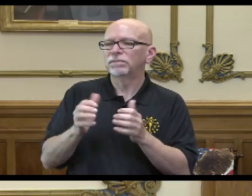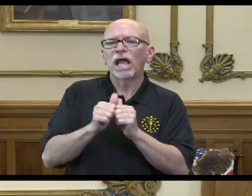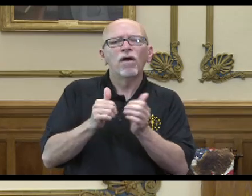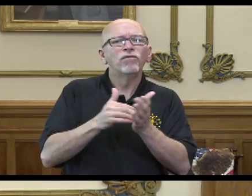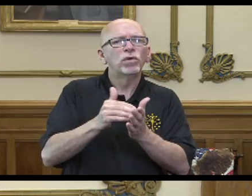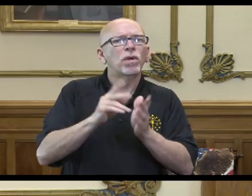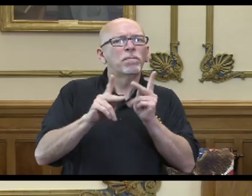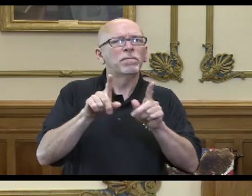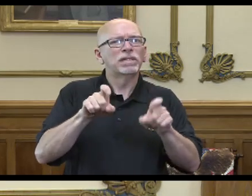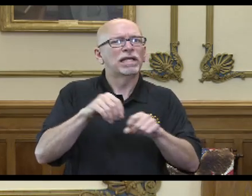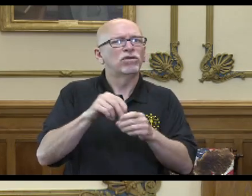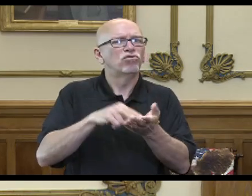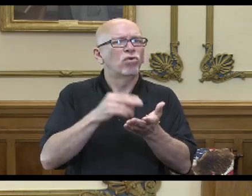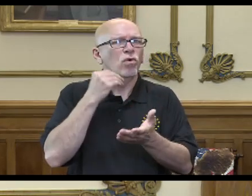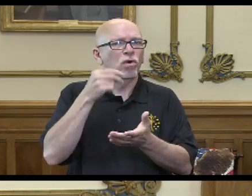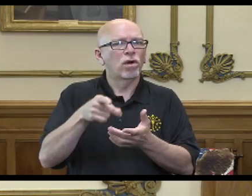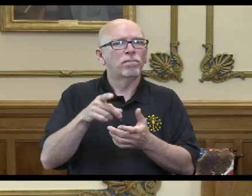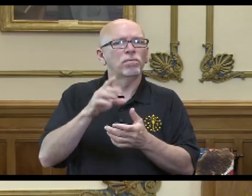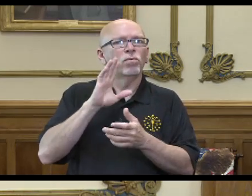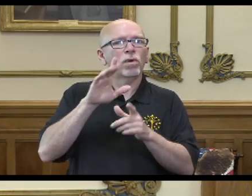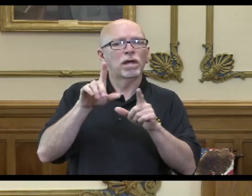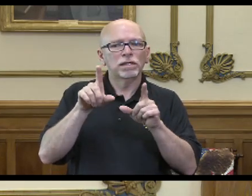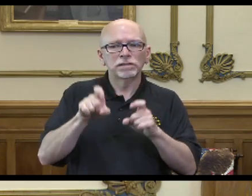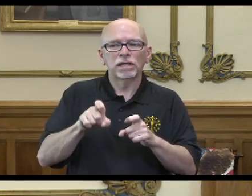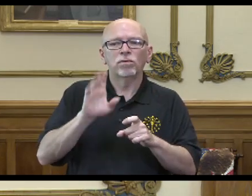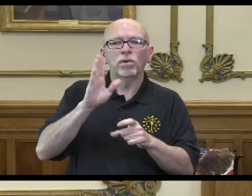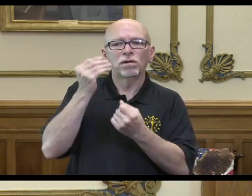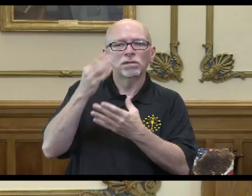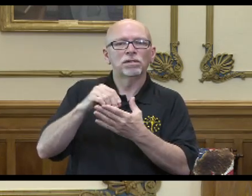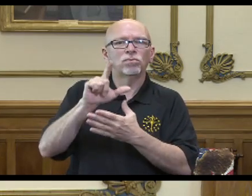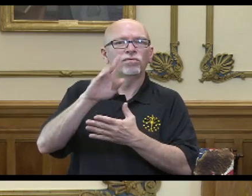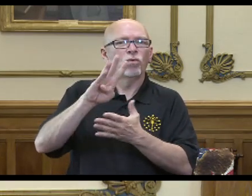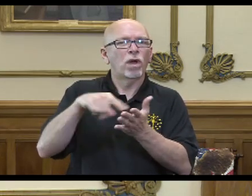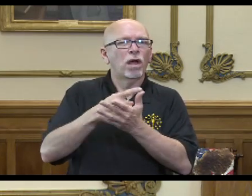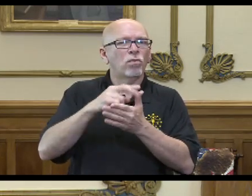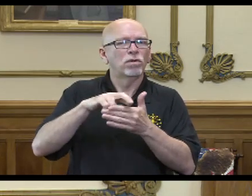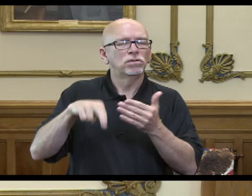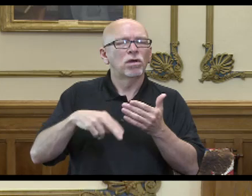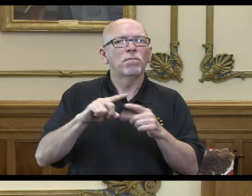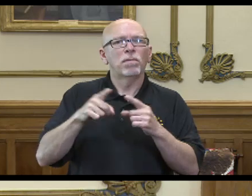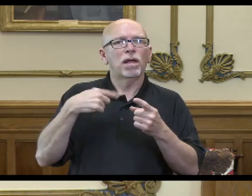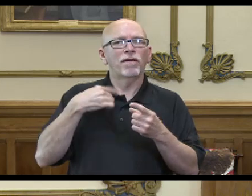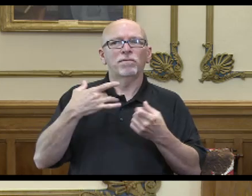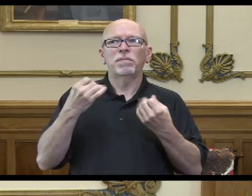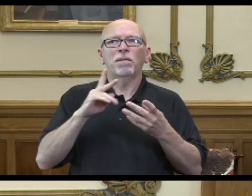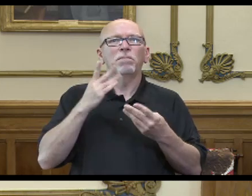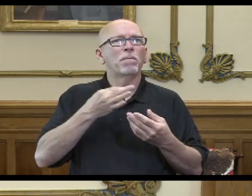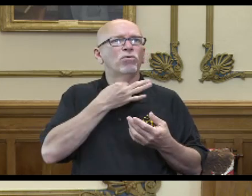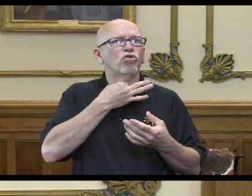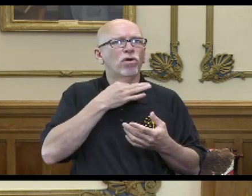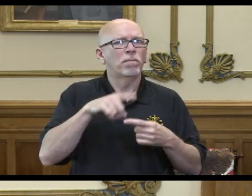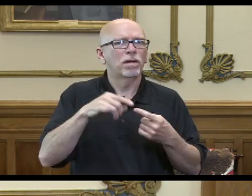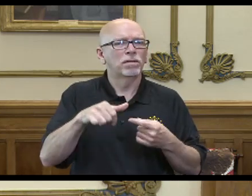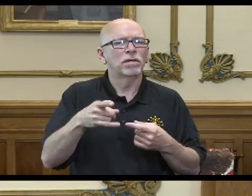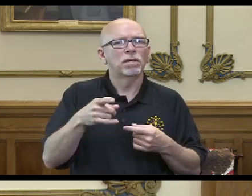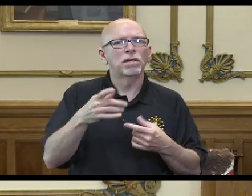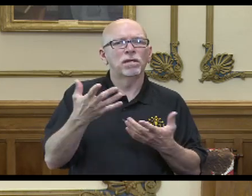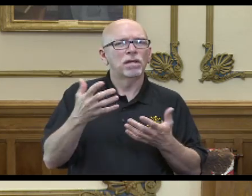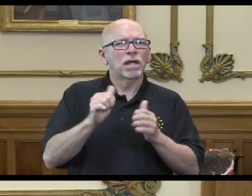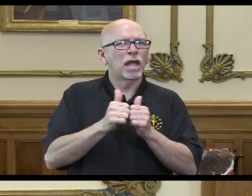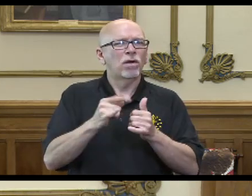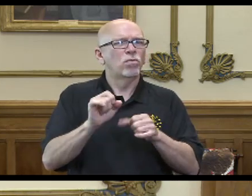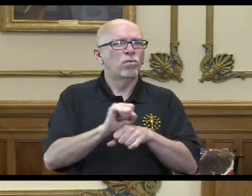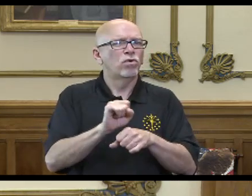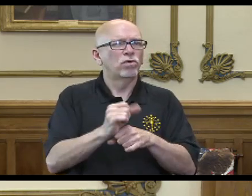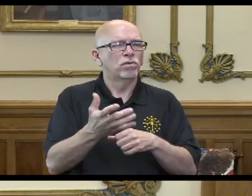people tested in the nursing home? They'll test her, they said they'll know in 24 hours, but I bet a lot of people might be curious about this. Sure. How does that